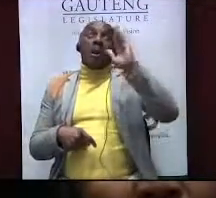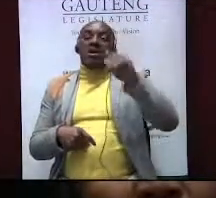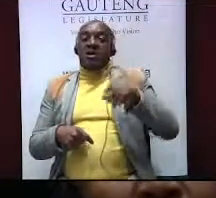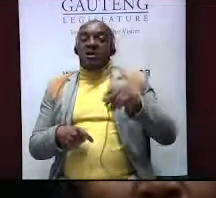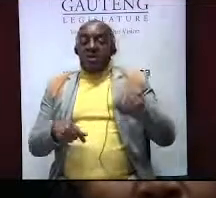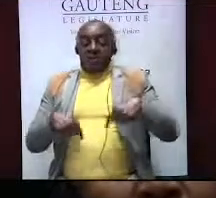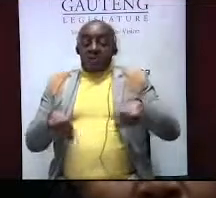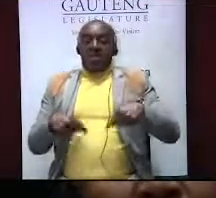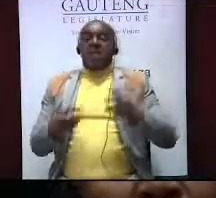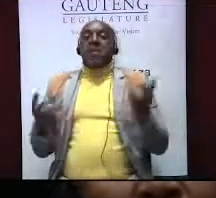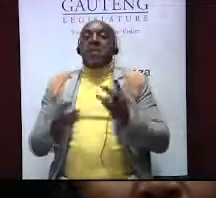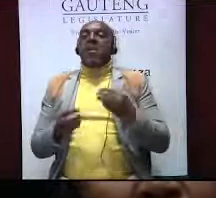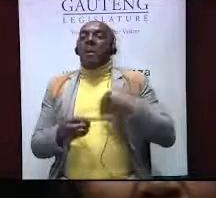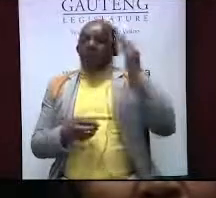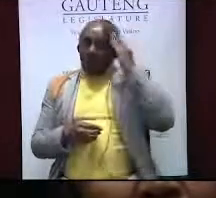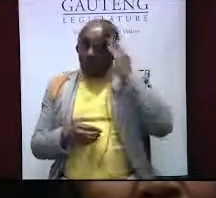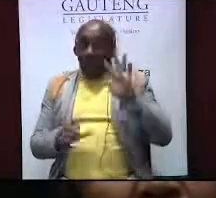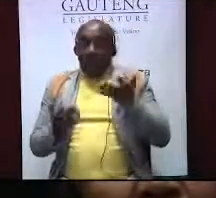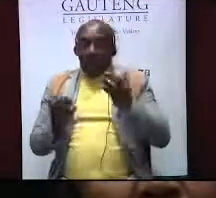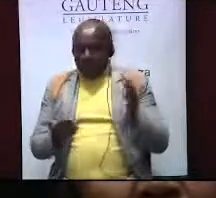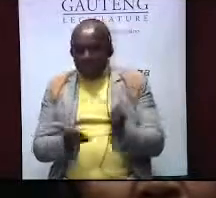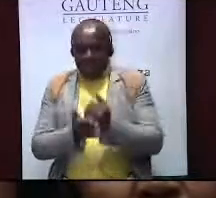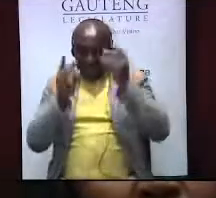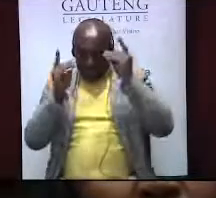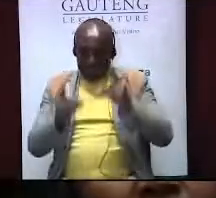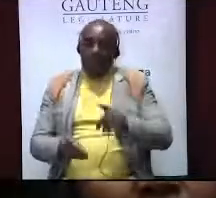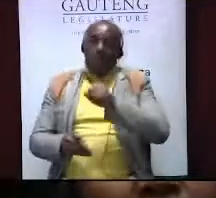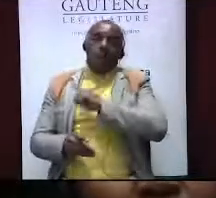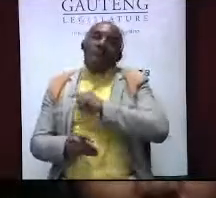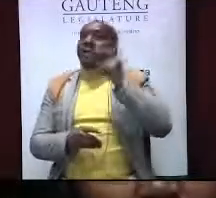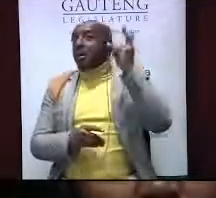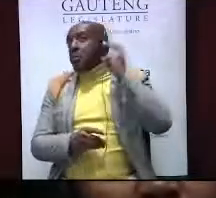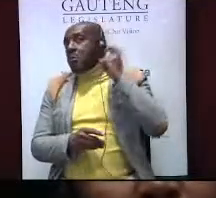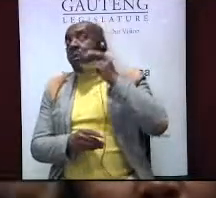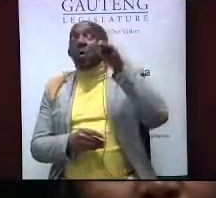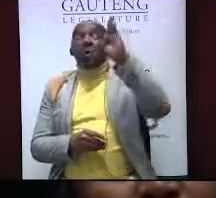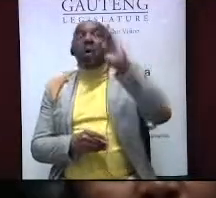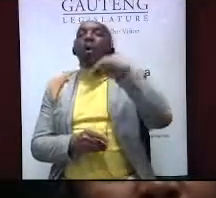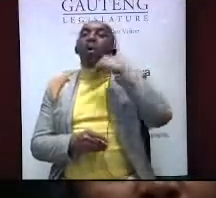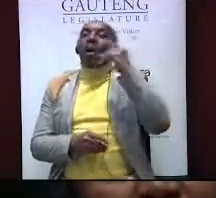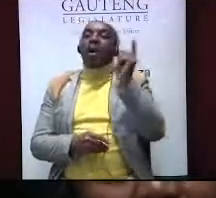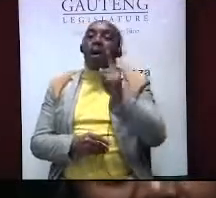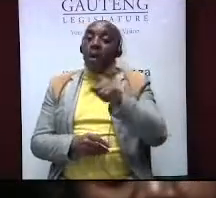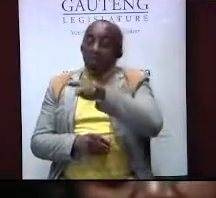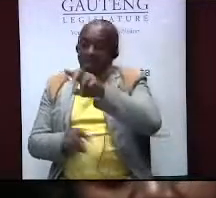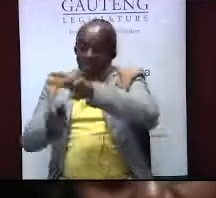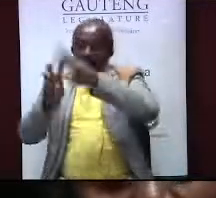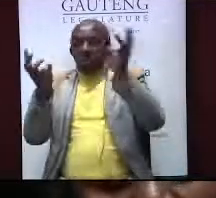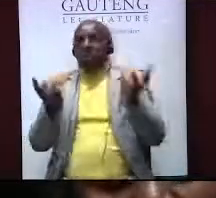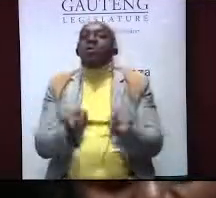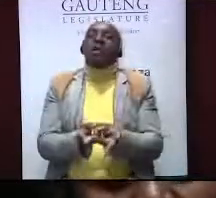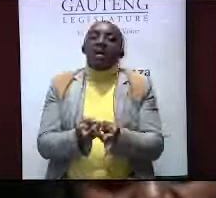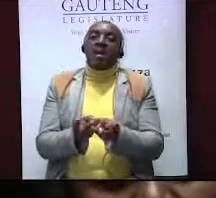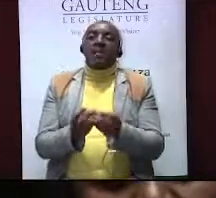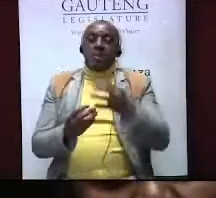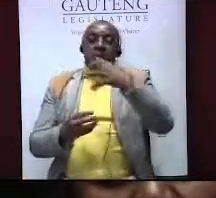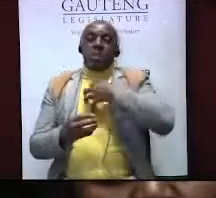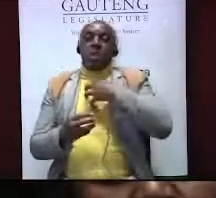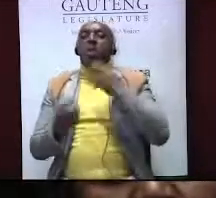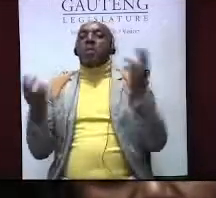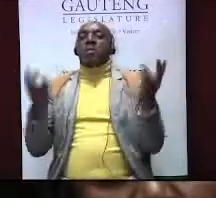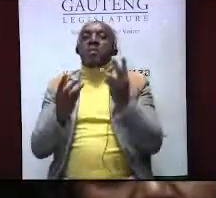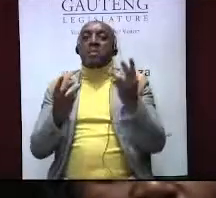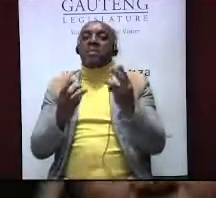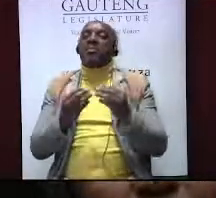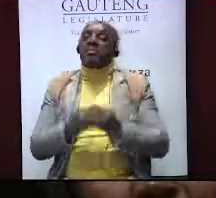ukuthi bathathe ama decisions ngoba bezwile ukuthi uNkulunkulu ufuna kwenzakaleni kulomhlaba wakhe nangabantu bakhe.